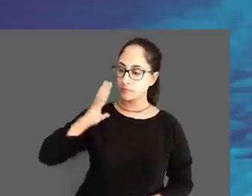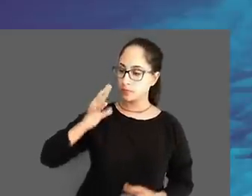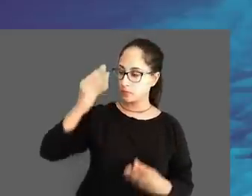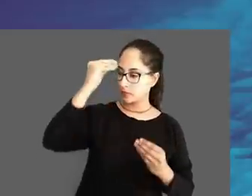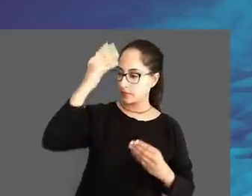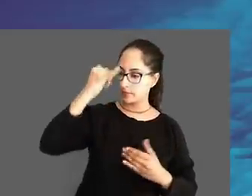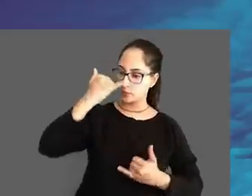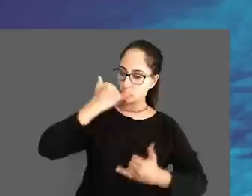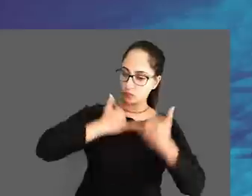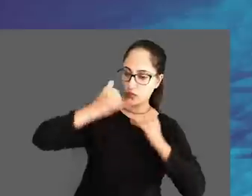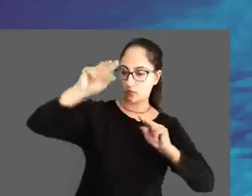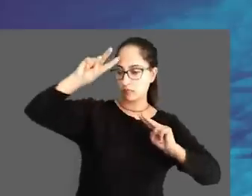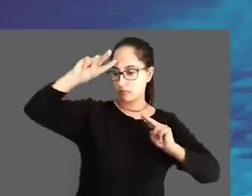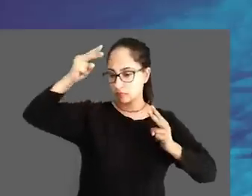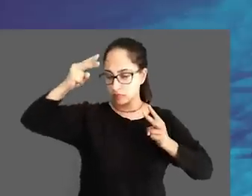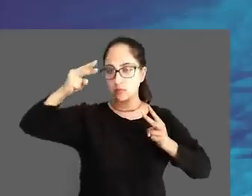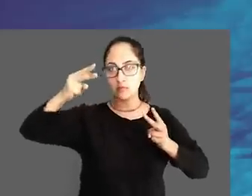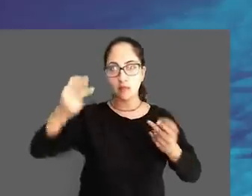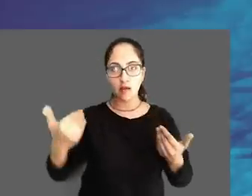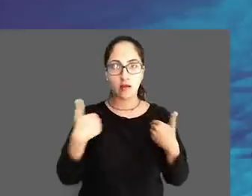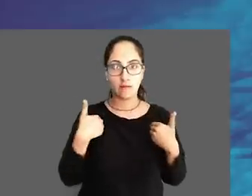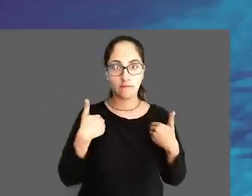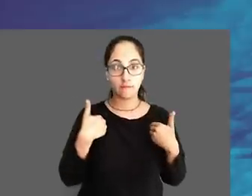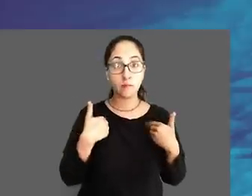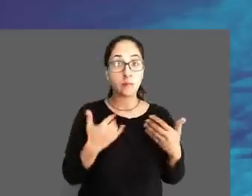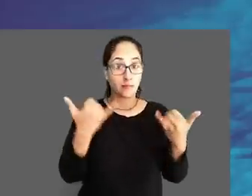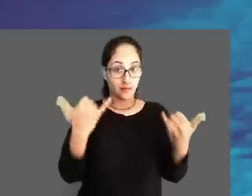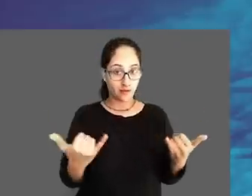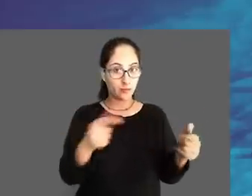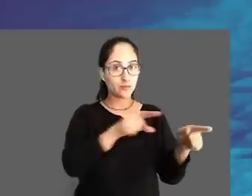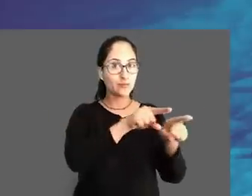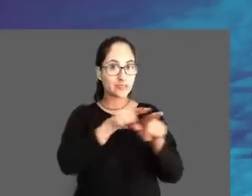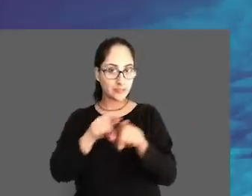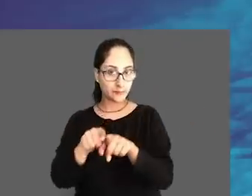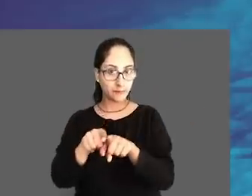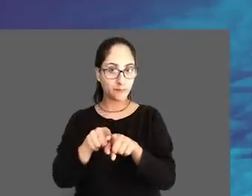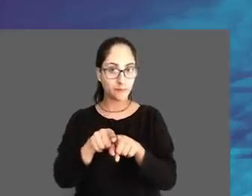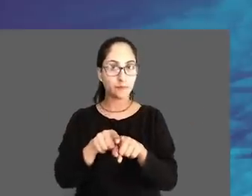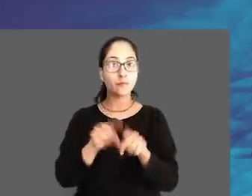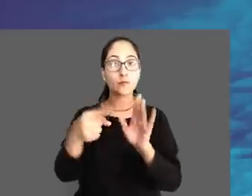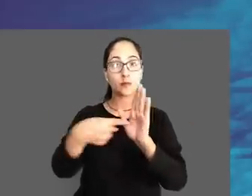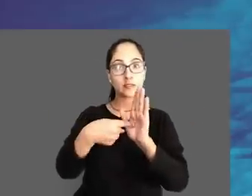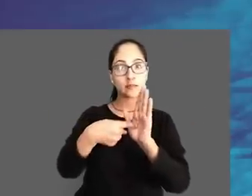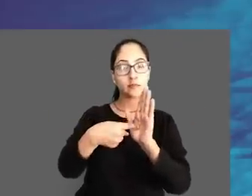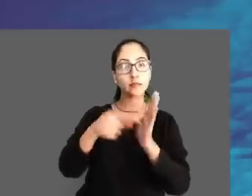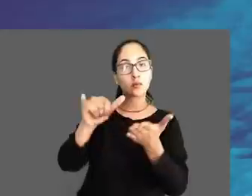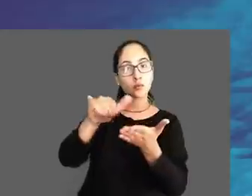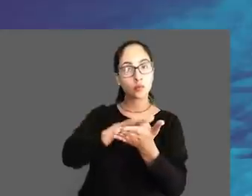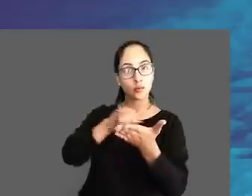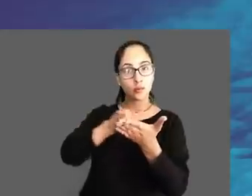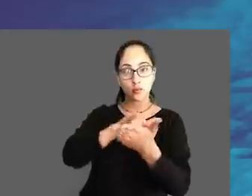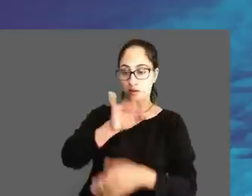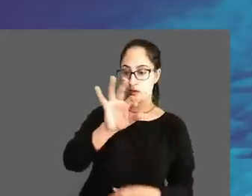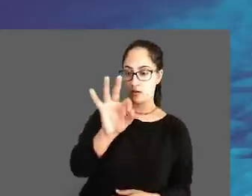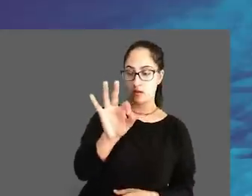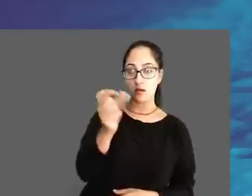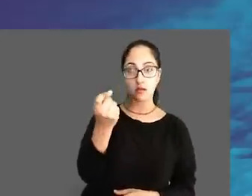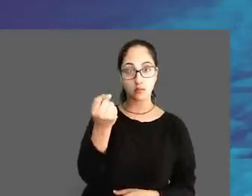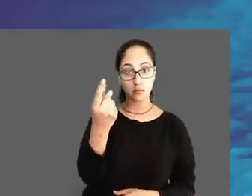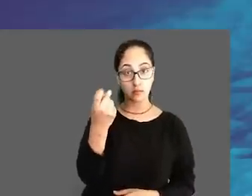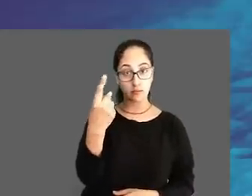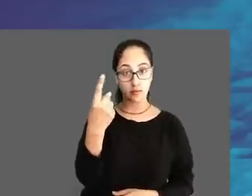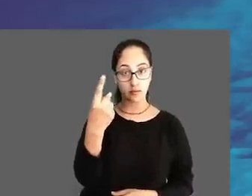people's minds between the two, which leads us to our next question. Why do we hear so often about